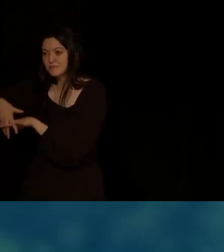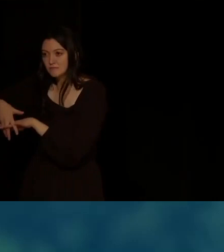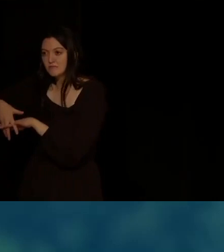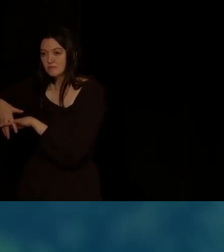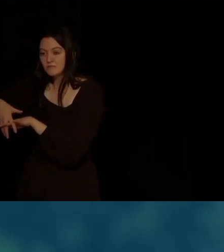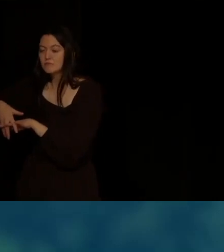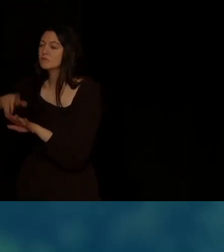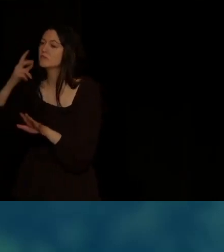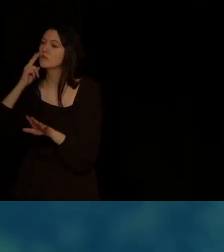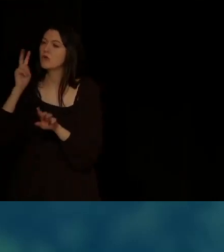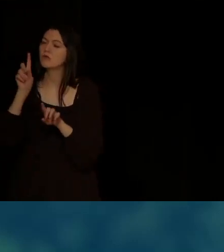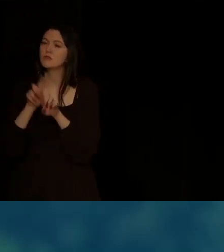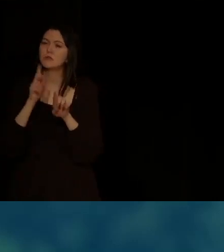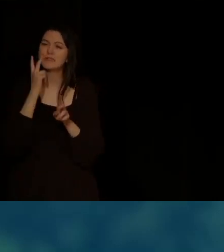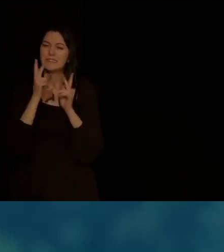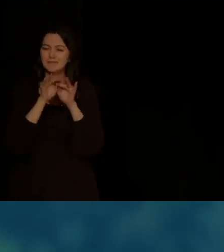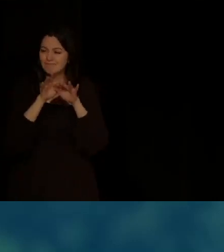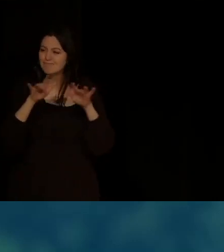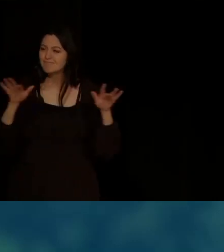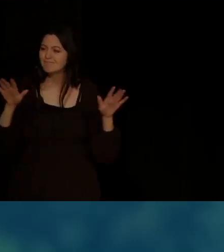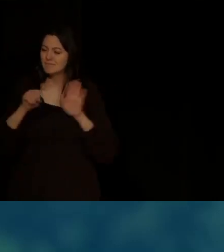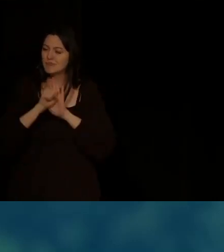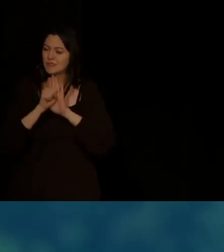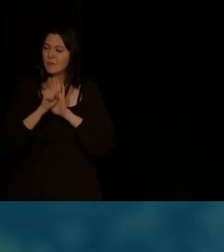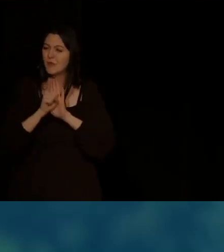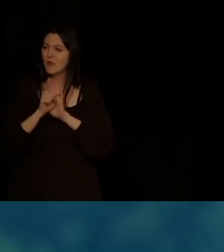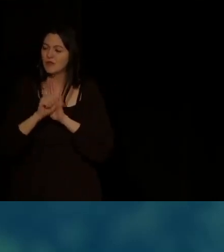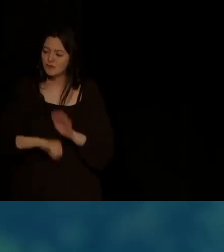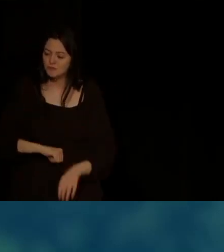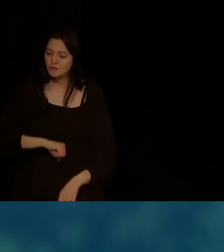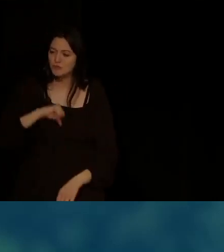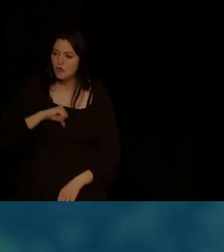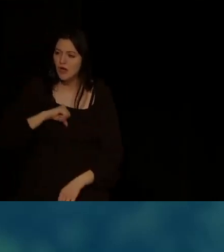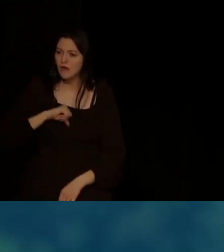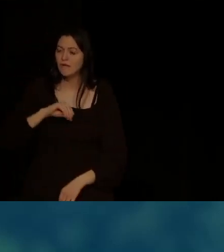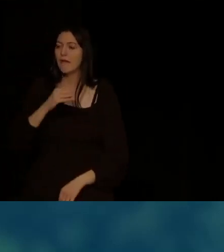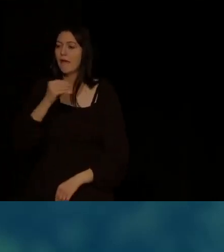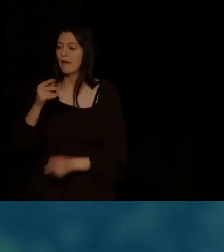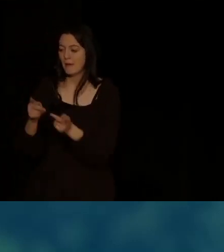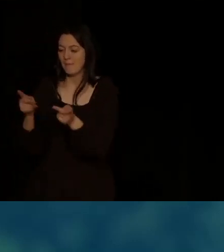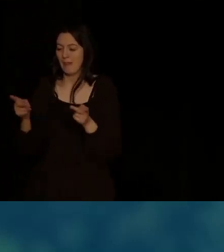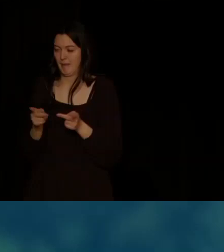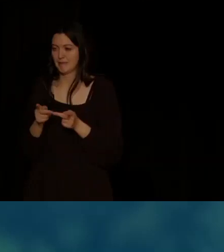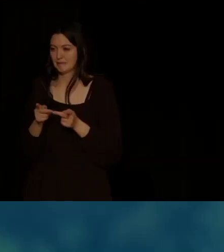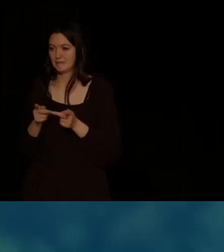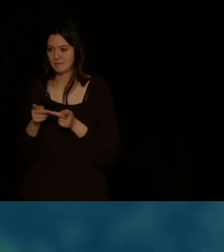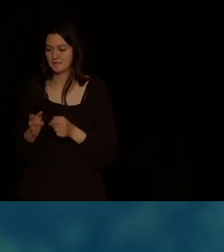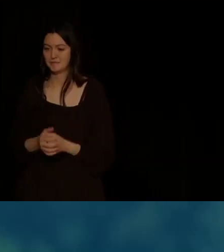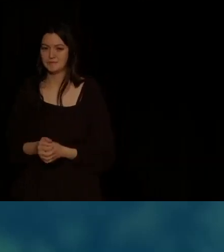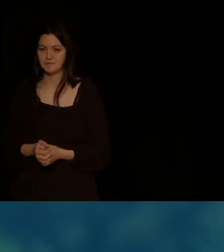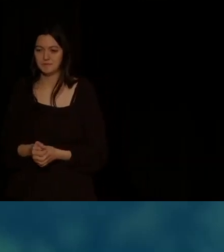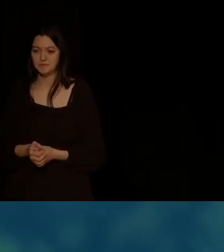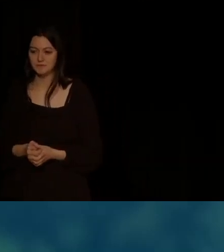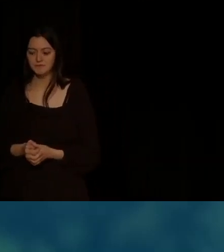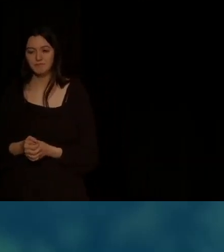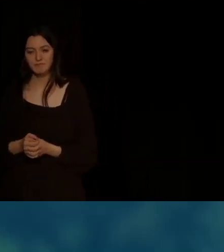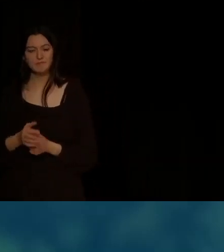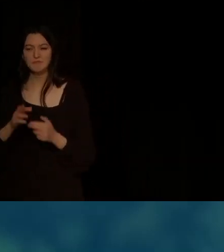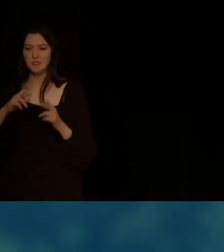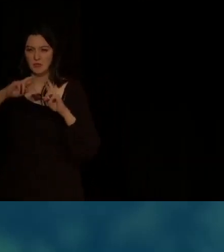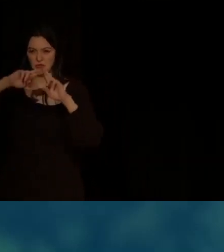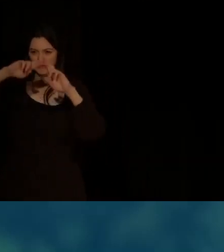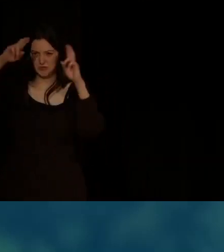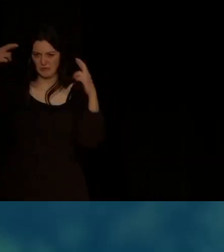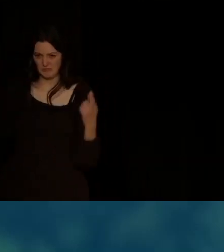And you'll see variations of it throughout the region as a symbol of pride and place. About those woven